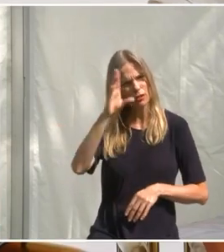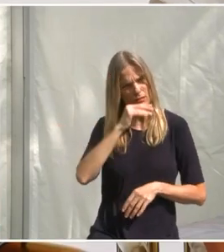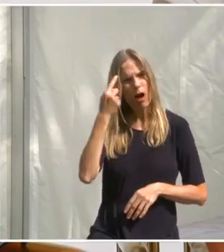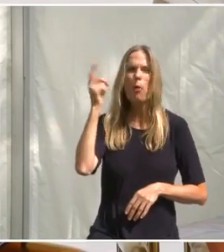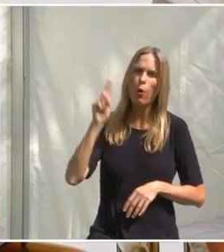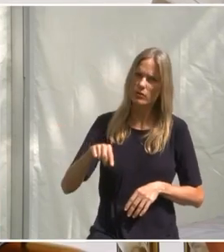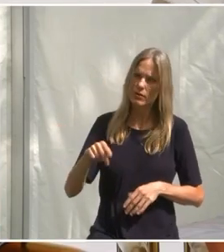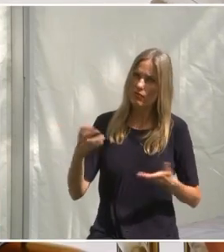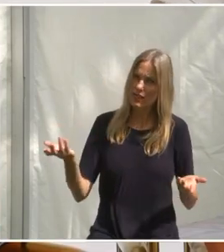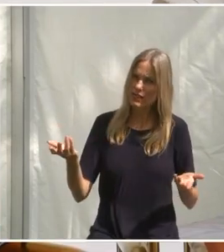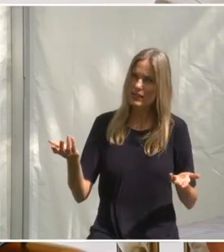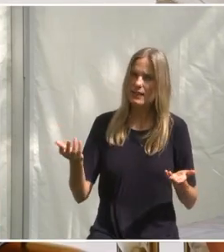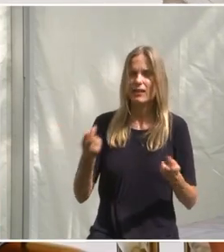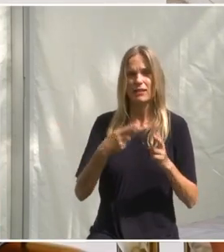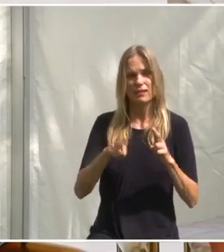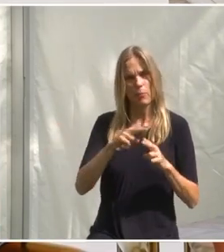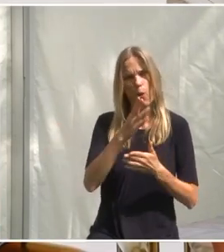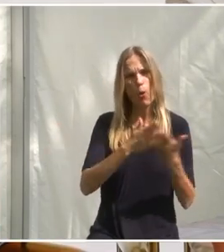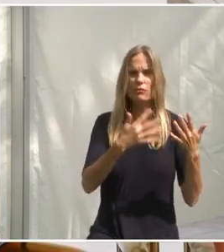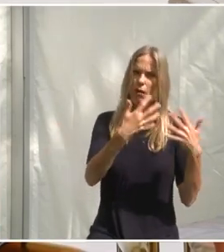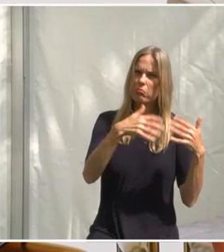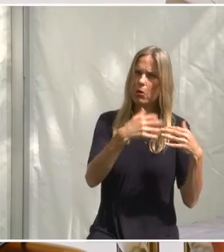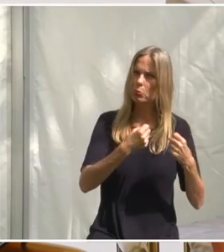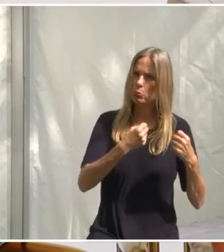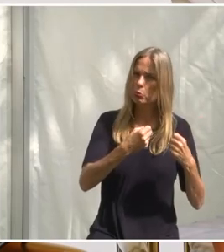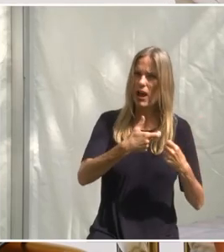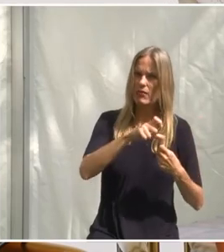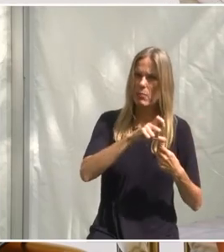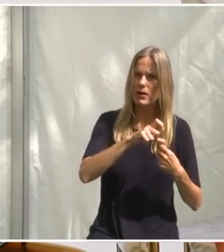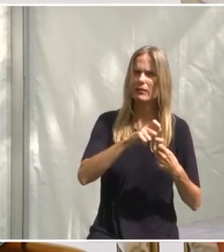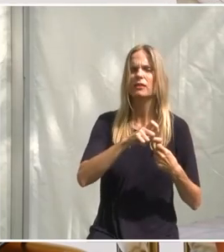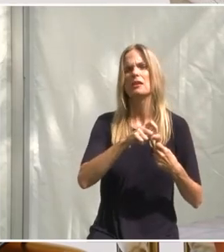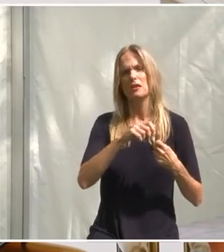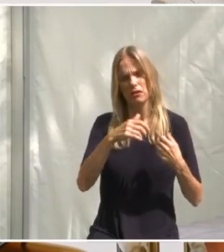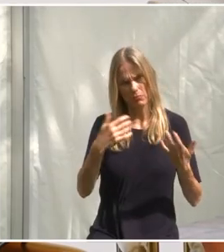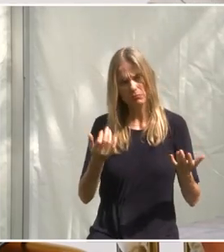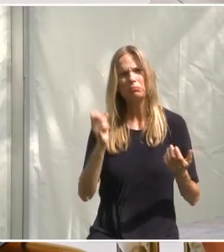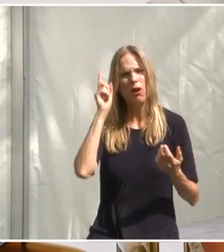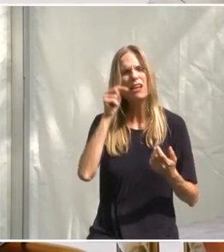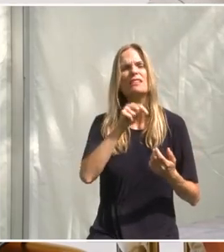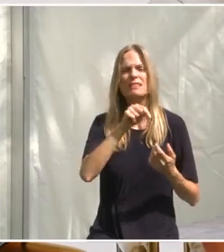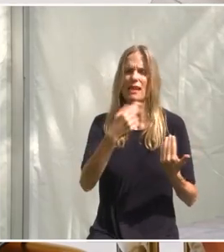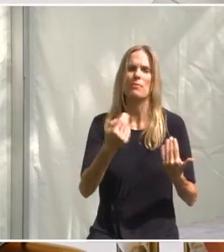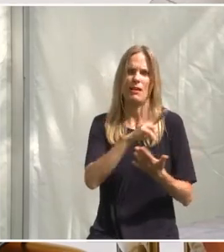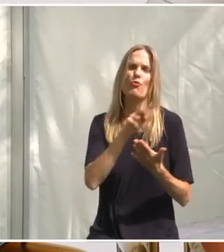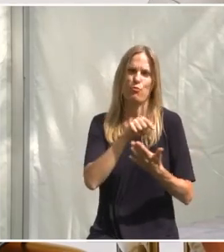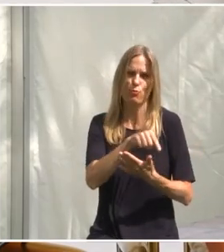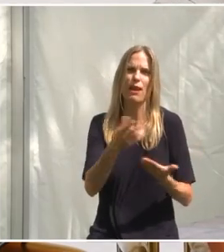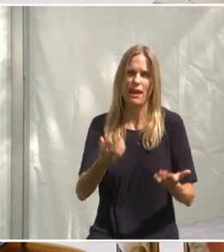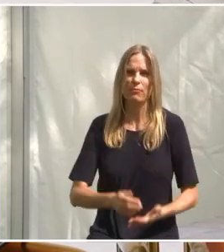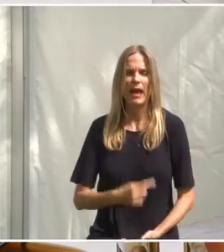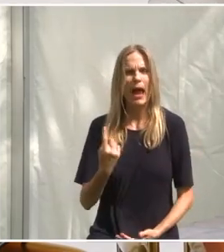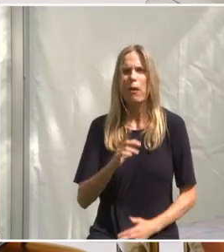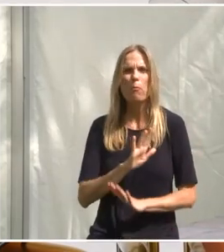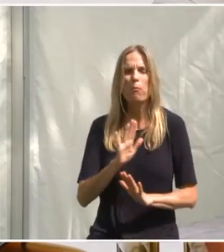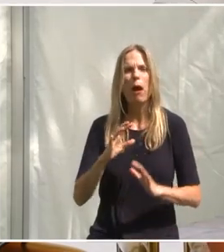be stronger and those who are benefiting from these tools will move forward. And I think this is an issue not only, globally,